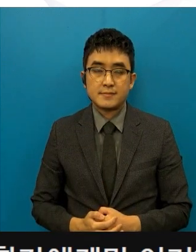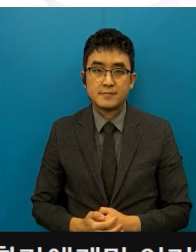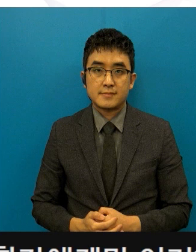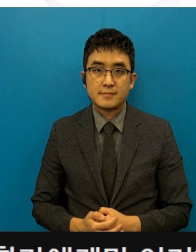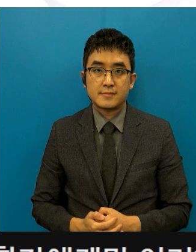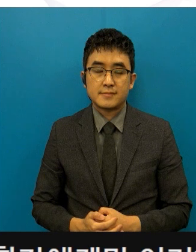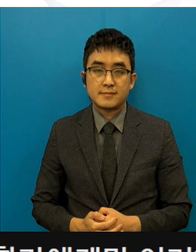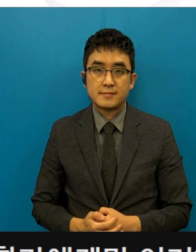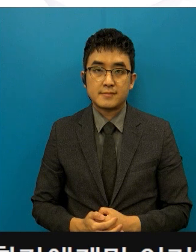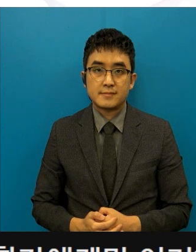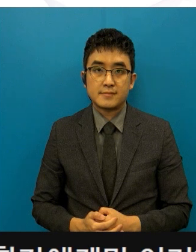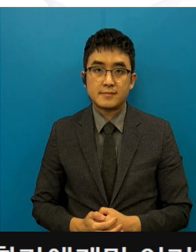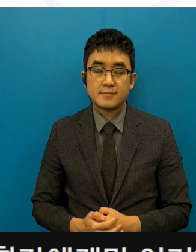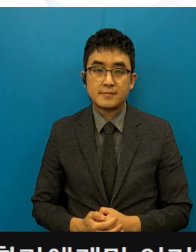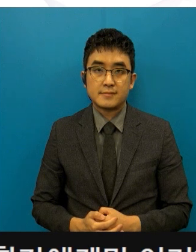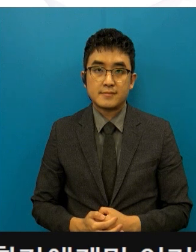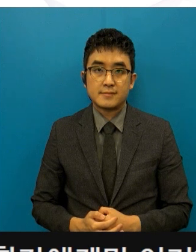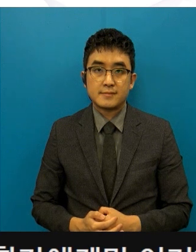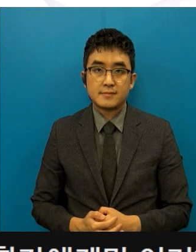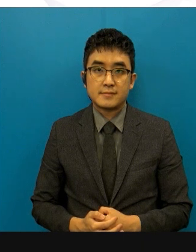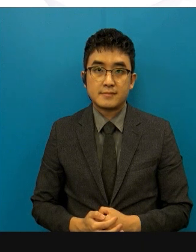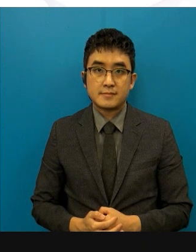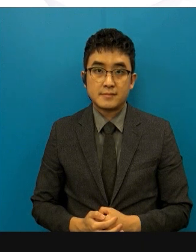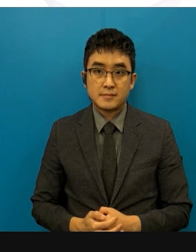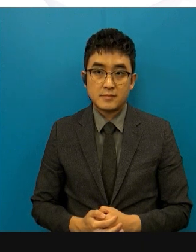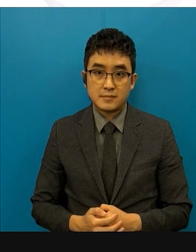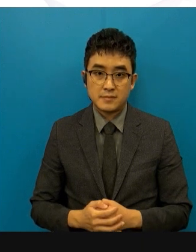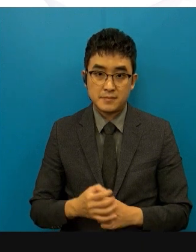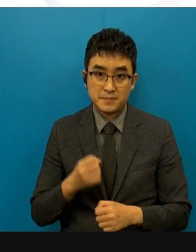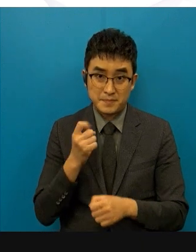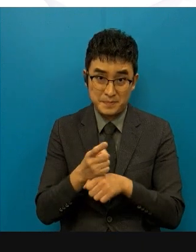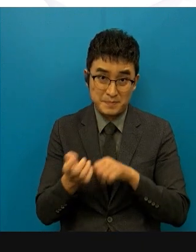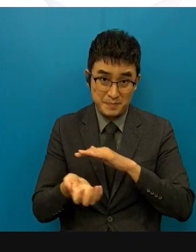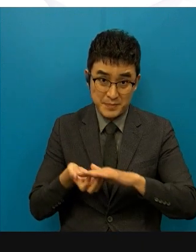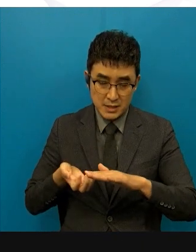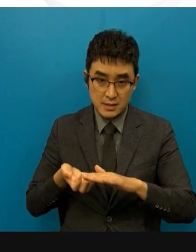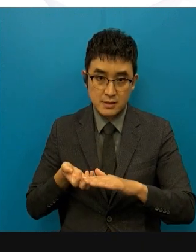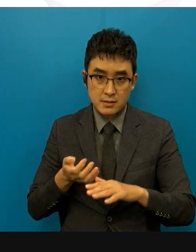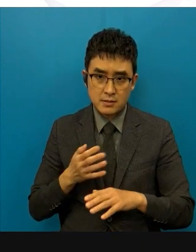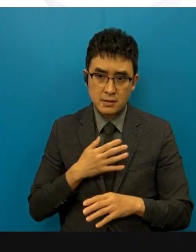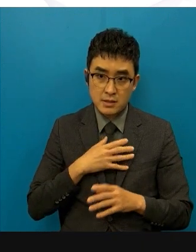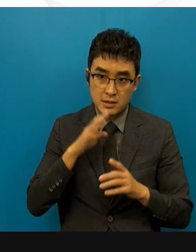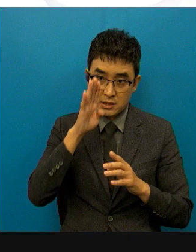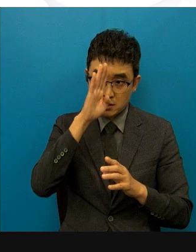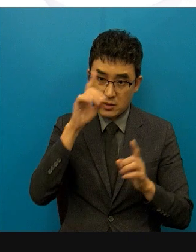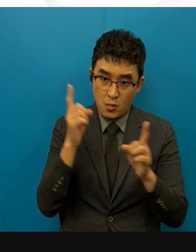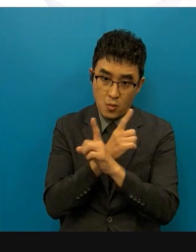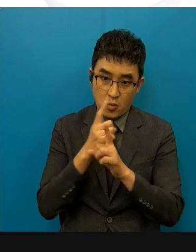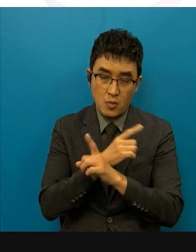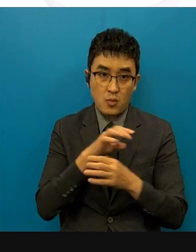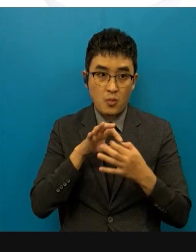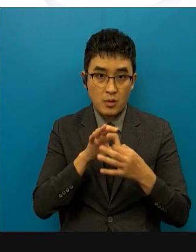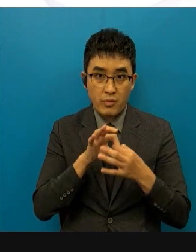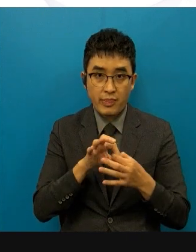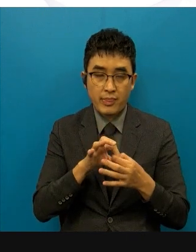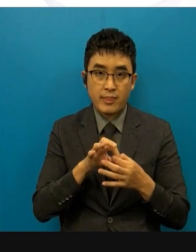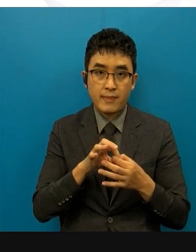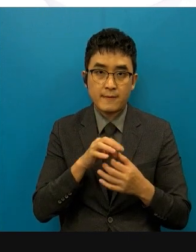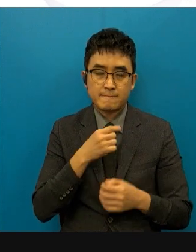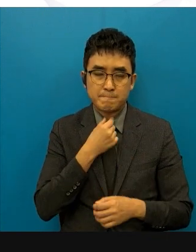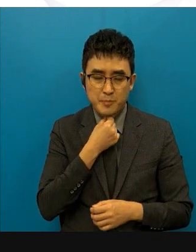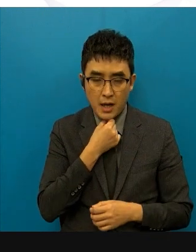directives. Naturally, fast growing and naturally, even